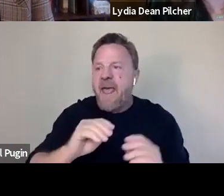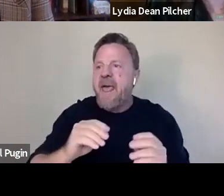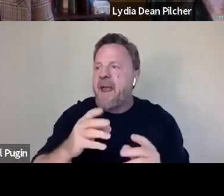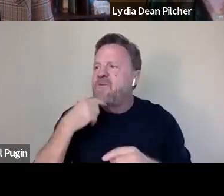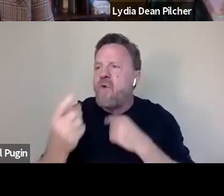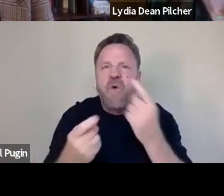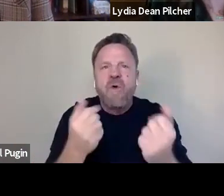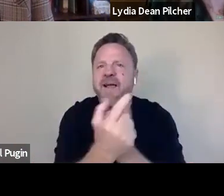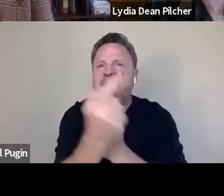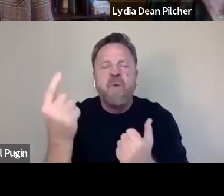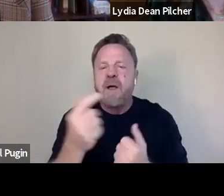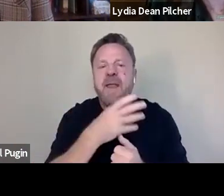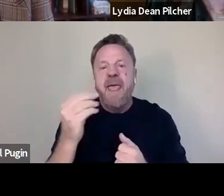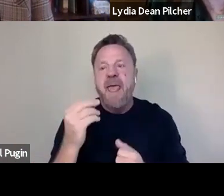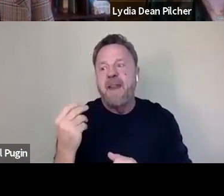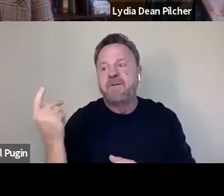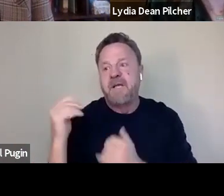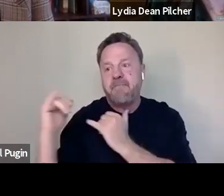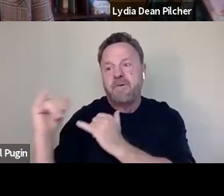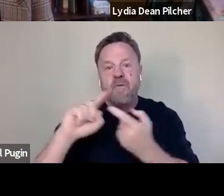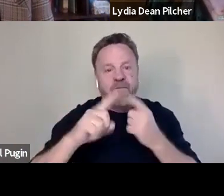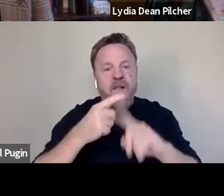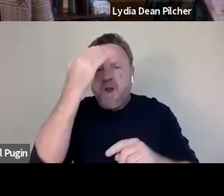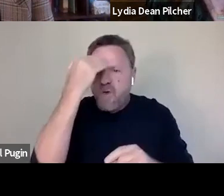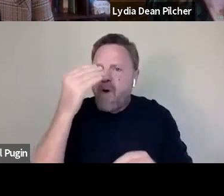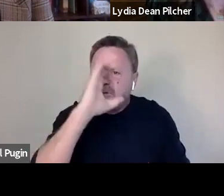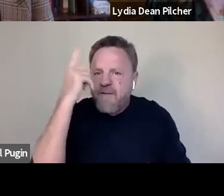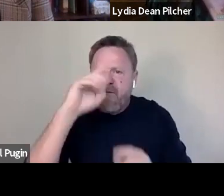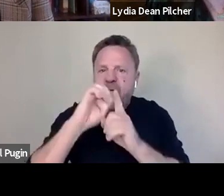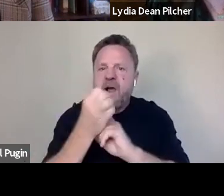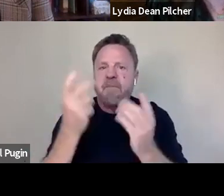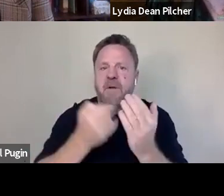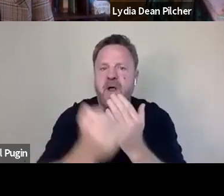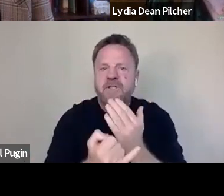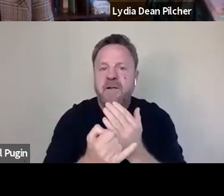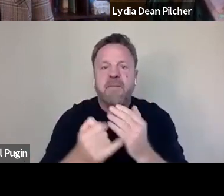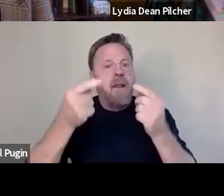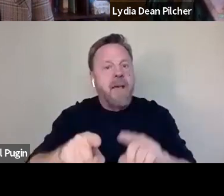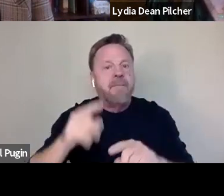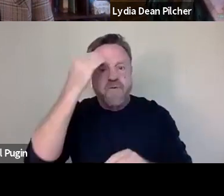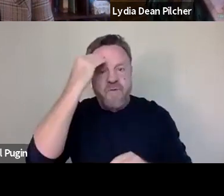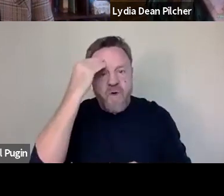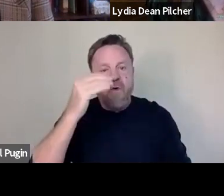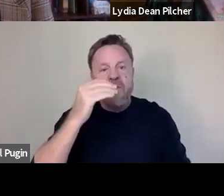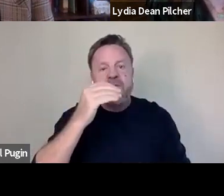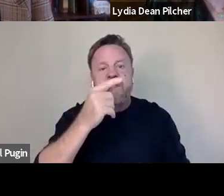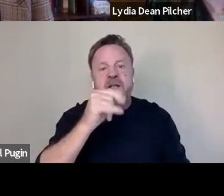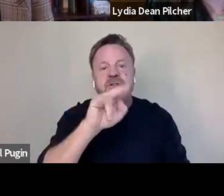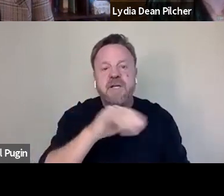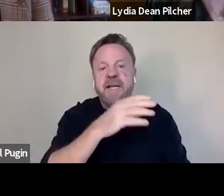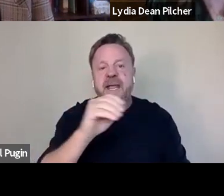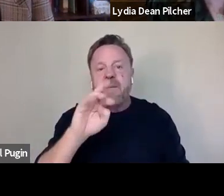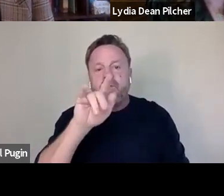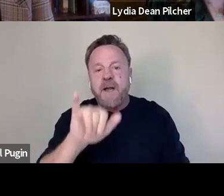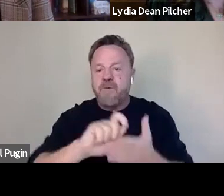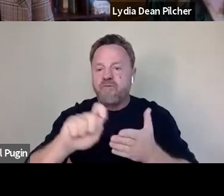mutual friend who knew that I was looking for an environmental project, and happened to know that Ginny and Brittany had written this